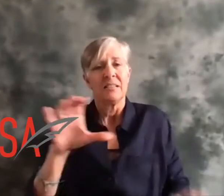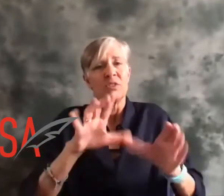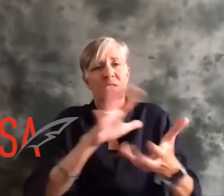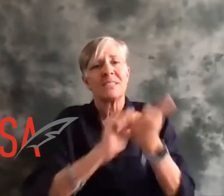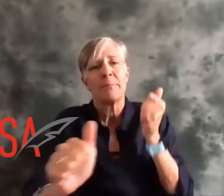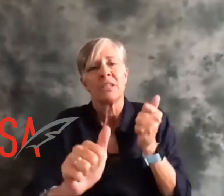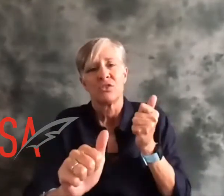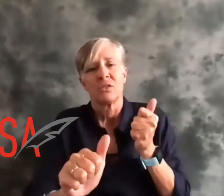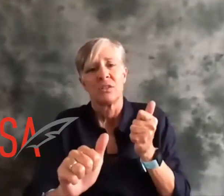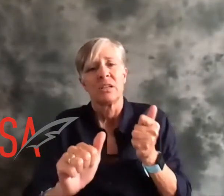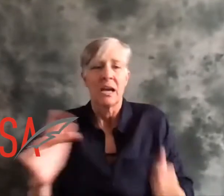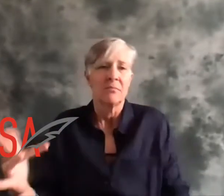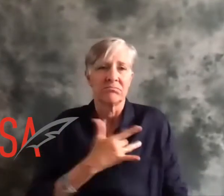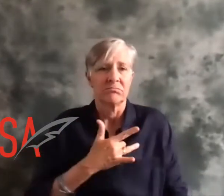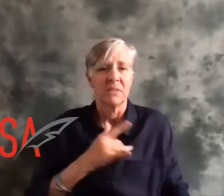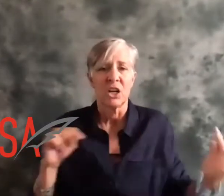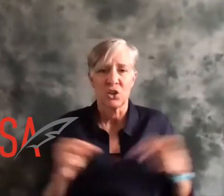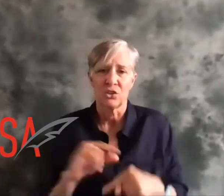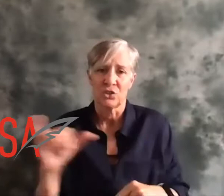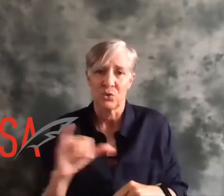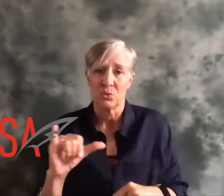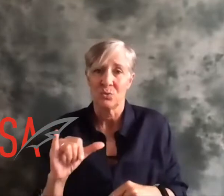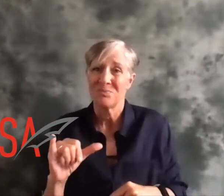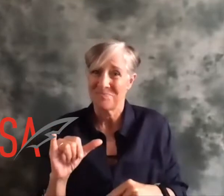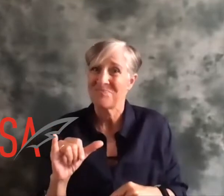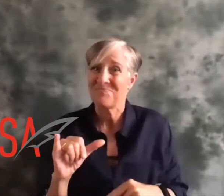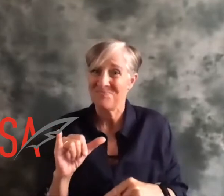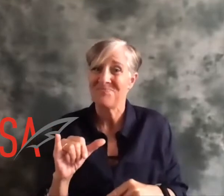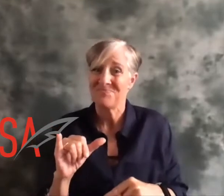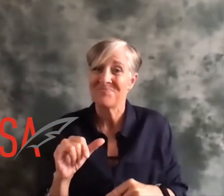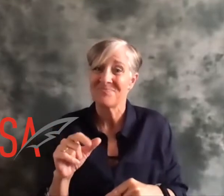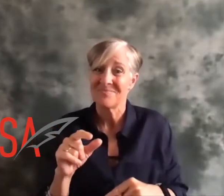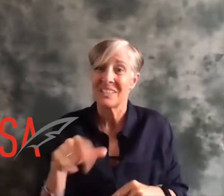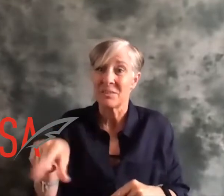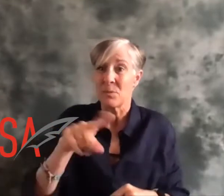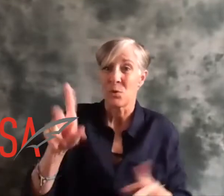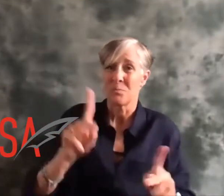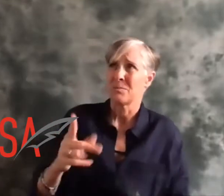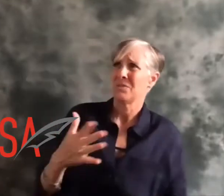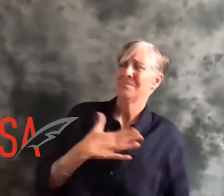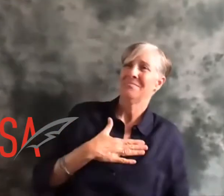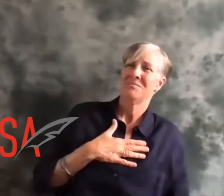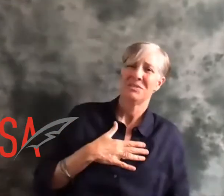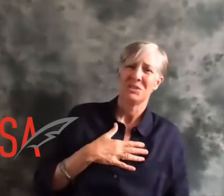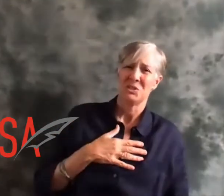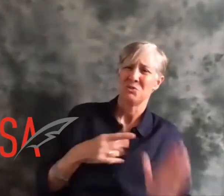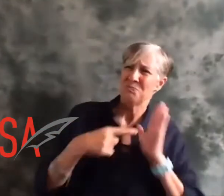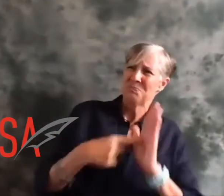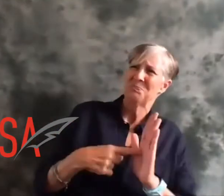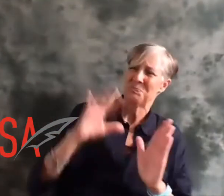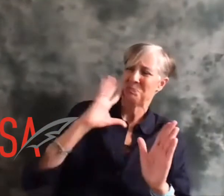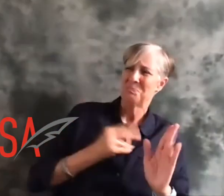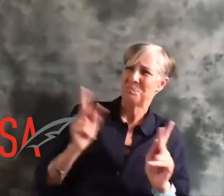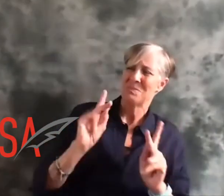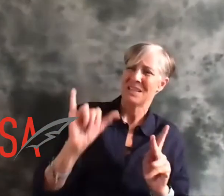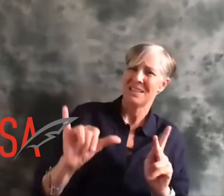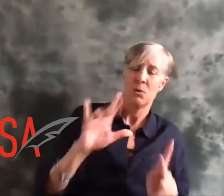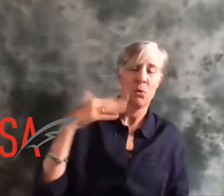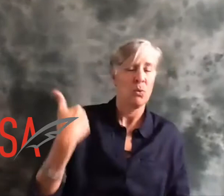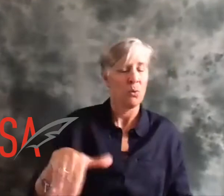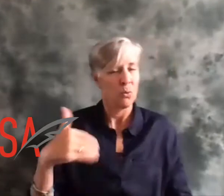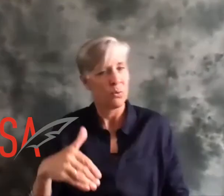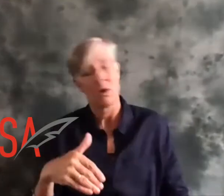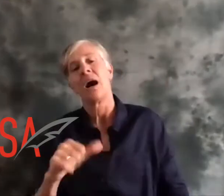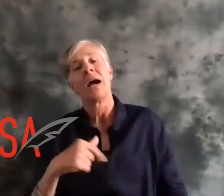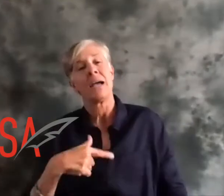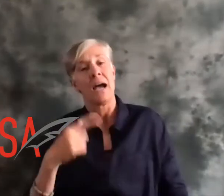super hurtful. And that's coming from the people that are being characterized. And this is where it got really powerful for me. And I can